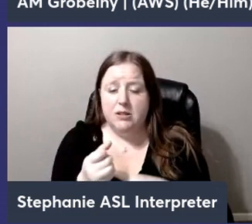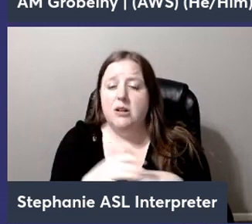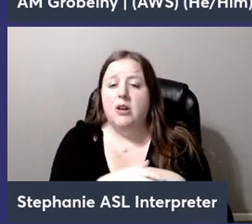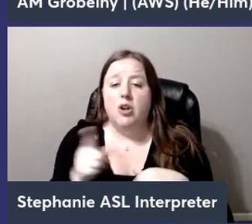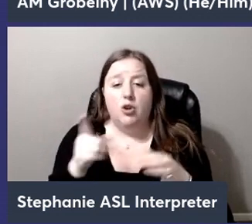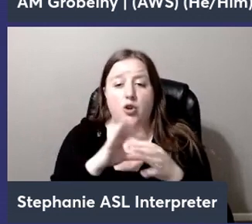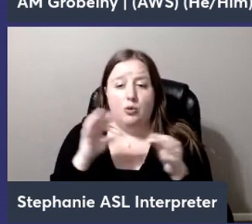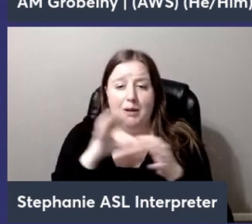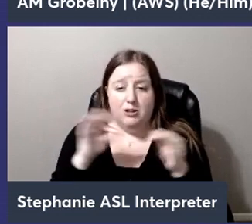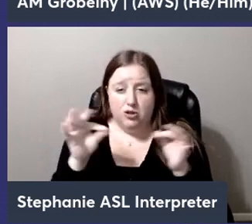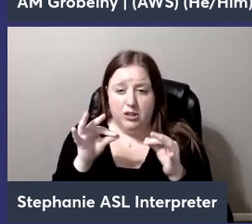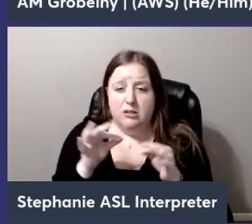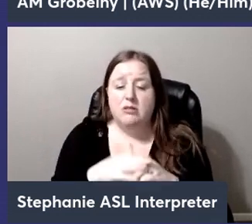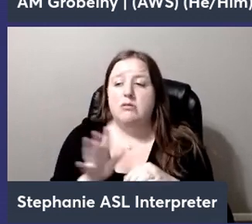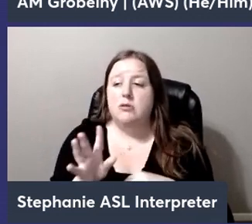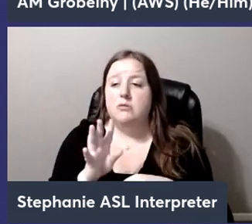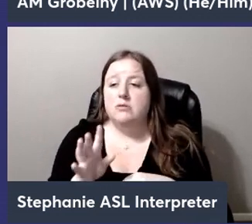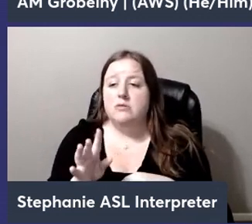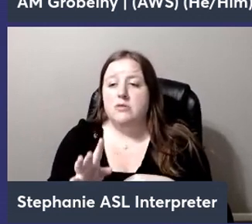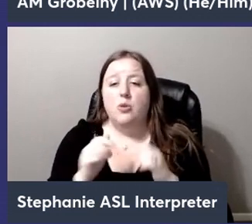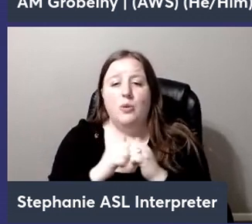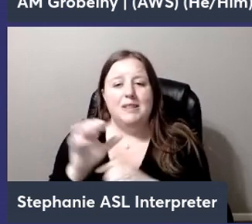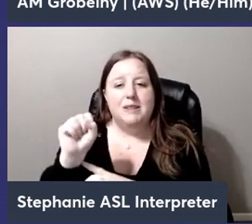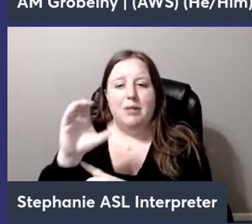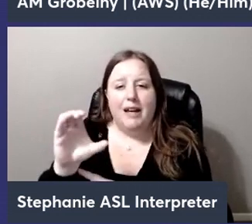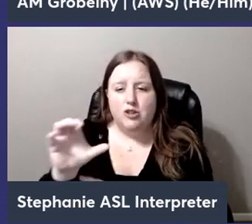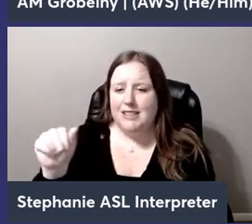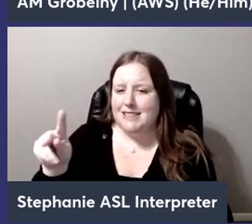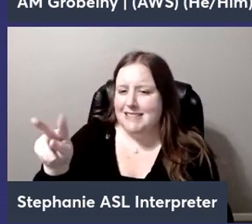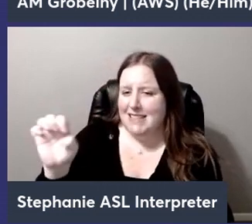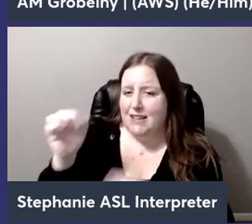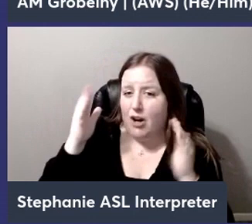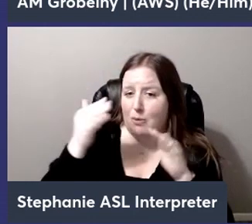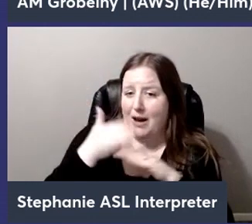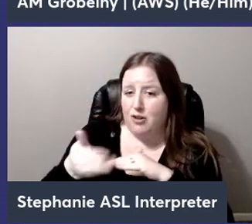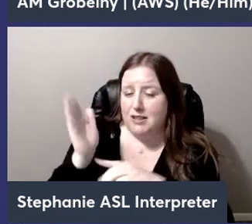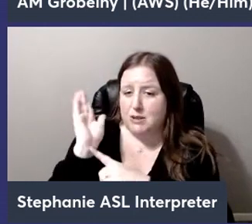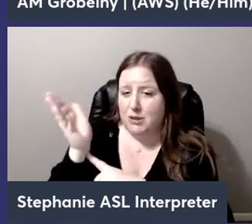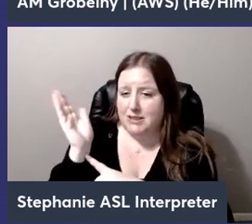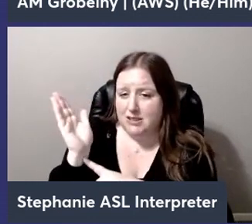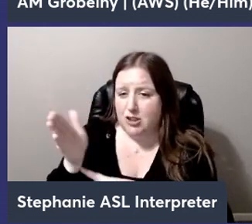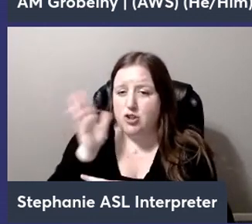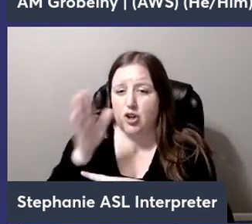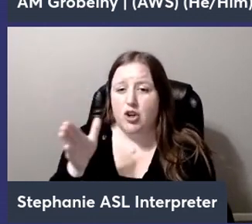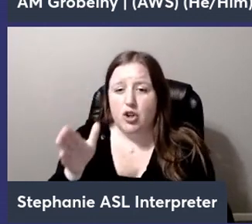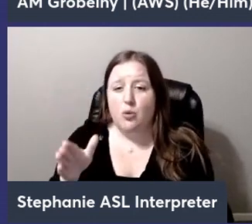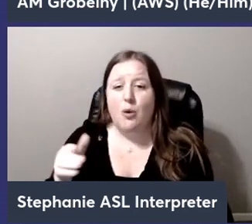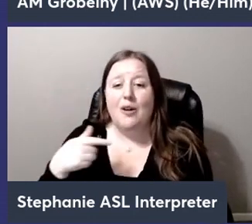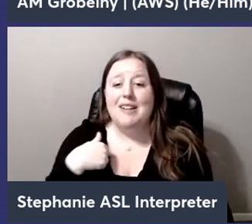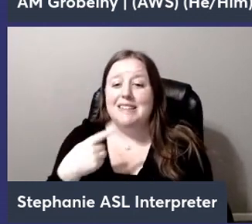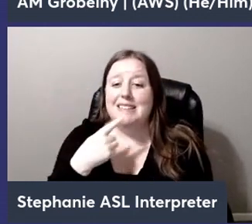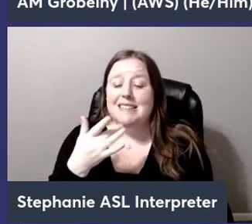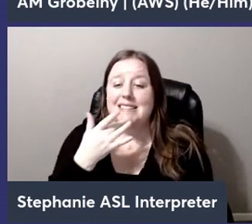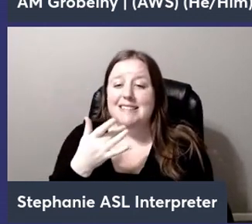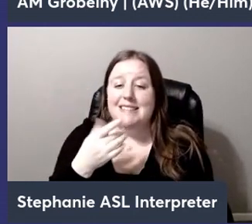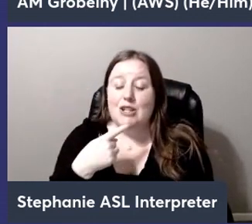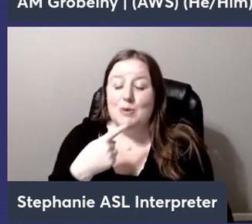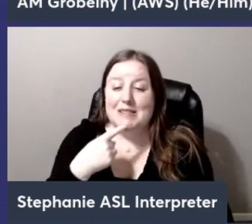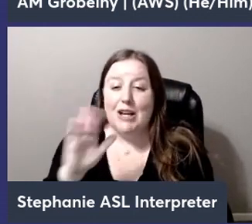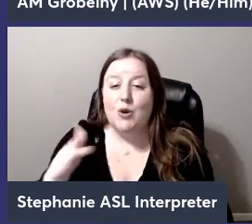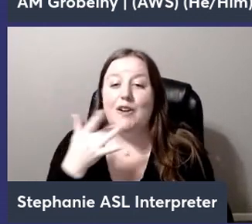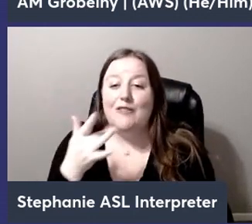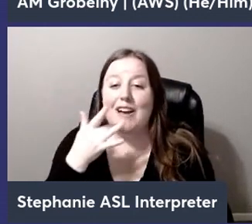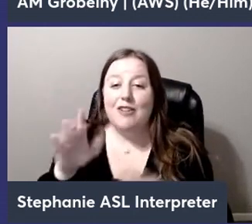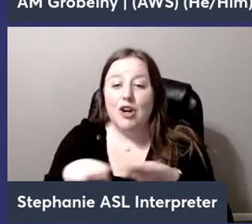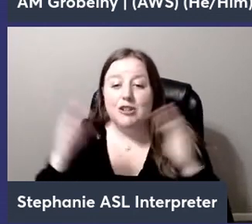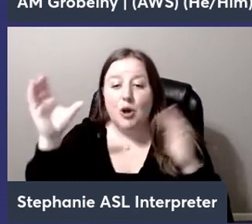mentioned, you guys were just talking about supply chain. Steve, I hope after this presentation, you're going to rate OpenSearch as your favorite as well. It's moving up the stack. Let's